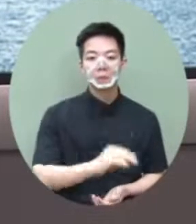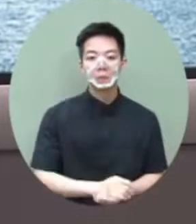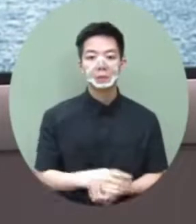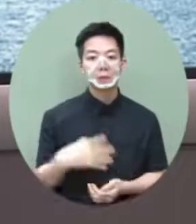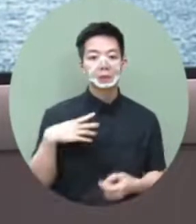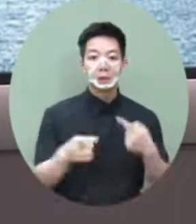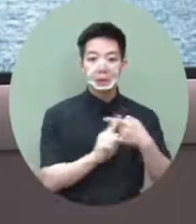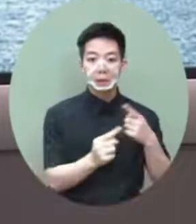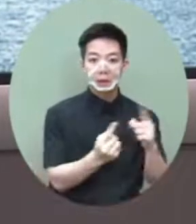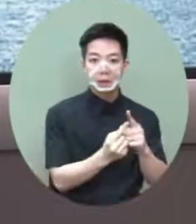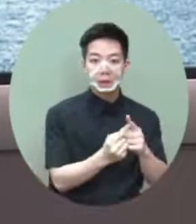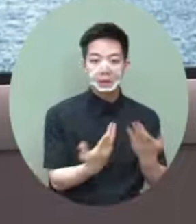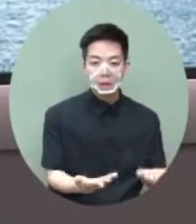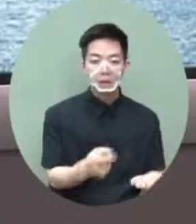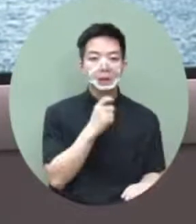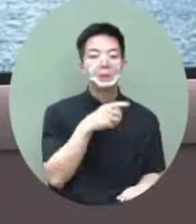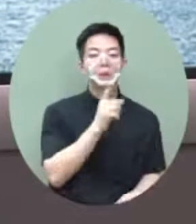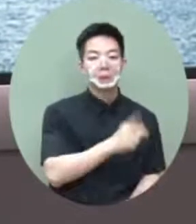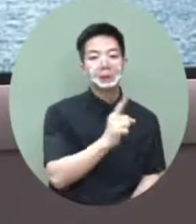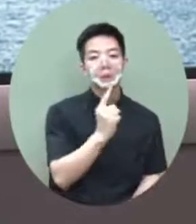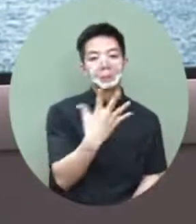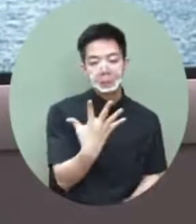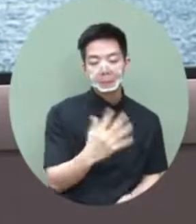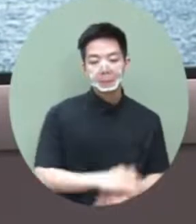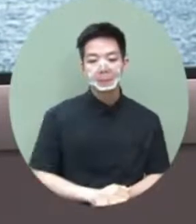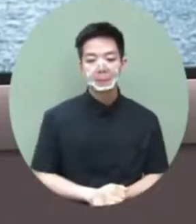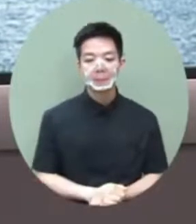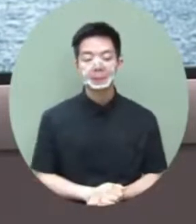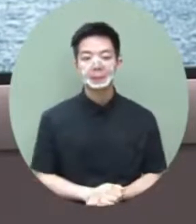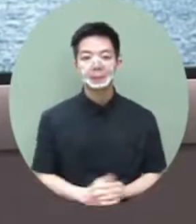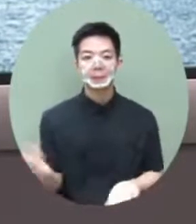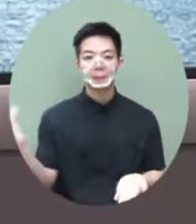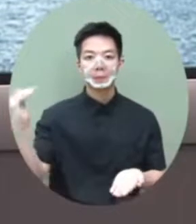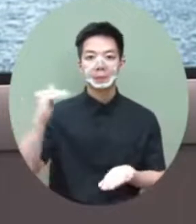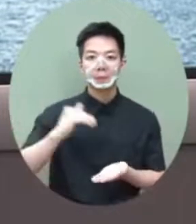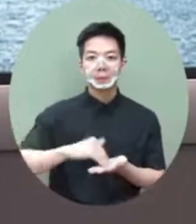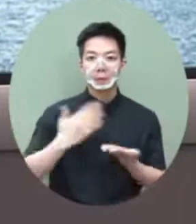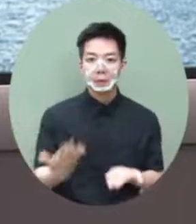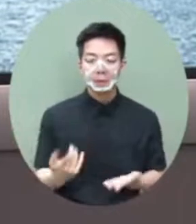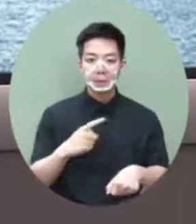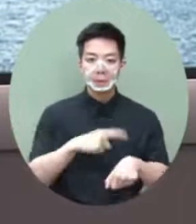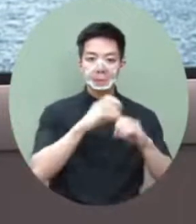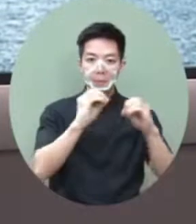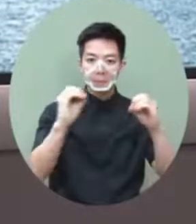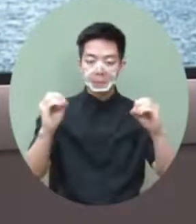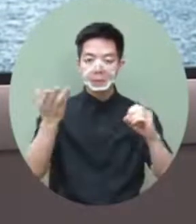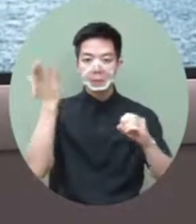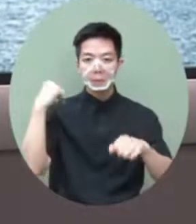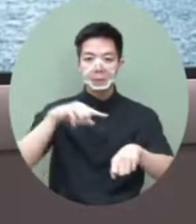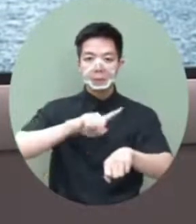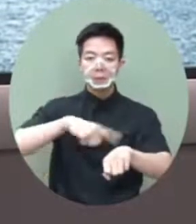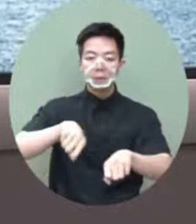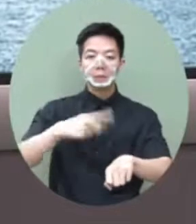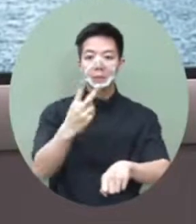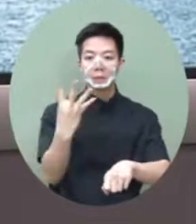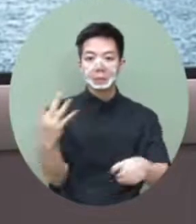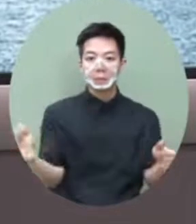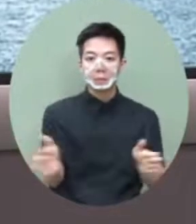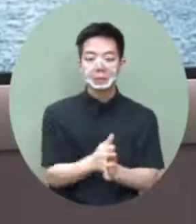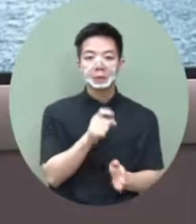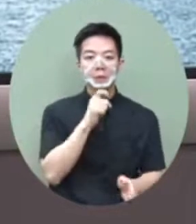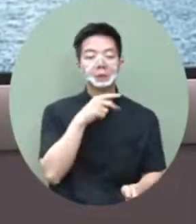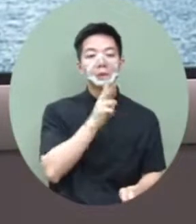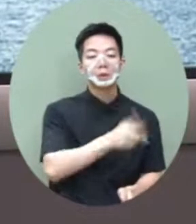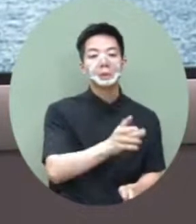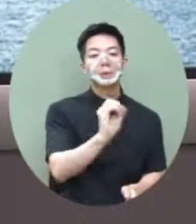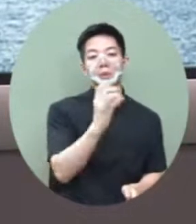115 patients in serious condition, and we have 115 critical patients receiving treatment in ICU.